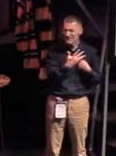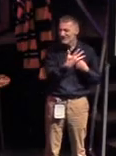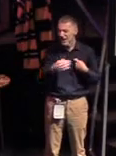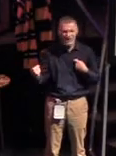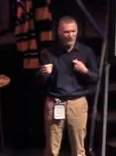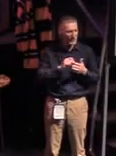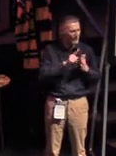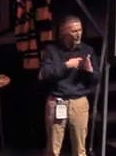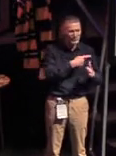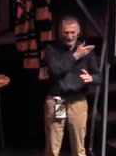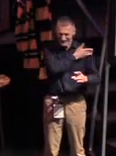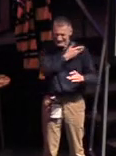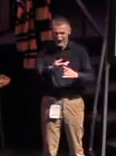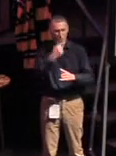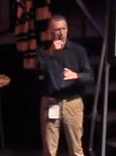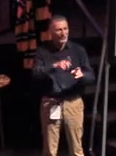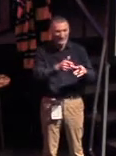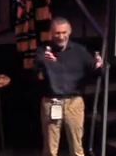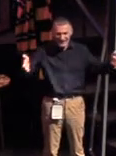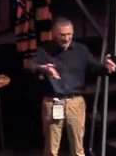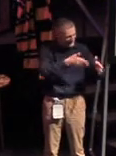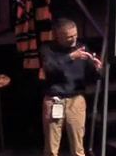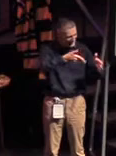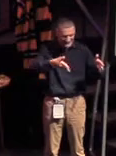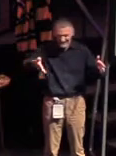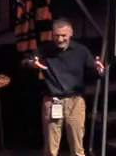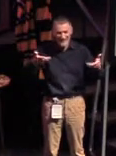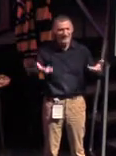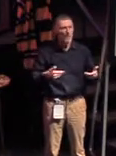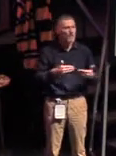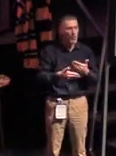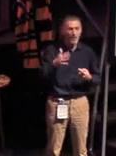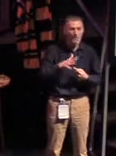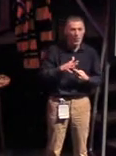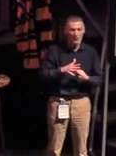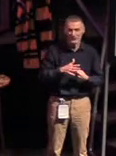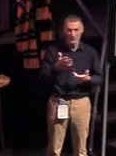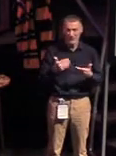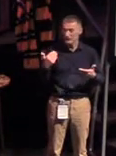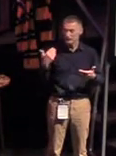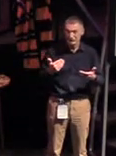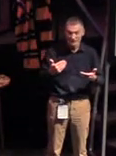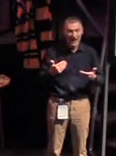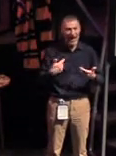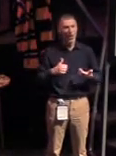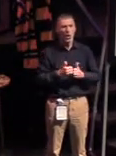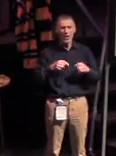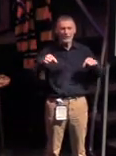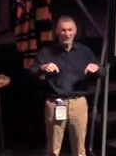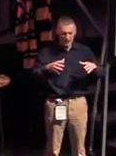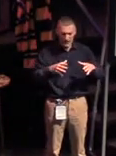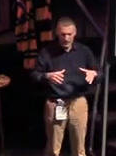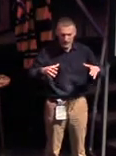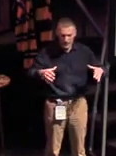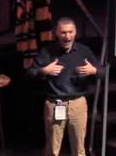over 365 days, it's now more important than ever that we and our colleagues in the city and beyond maintain